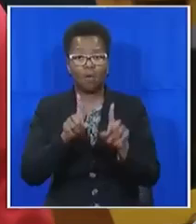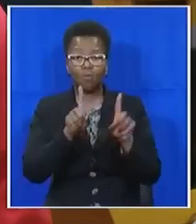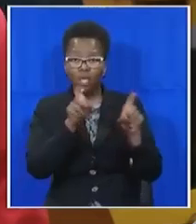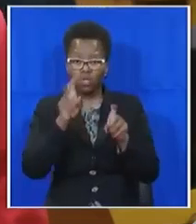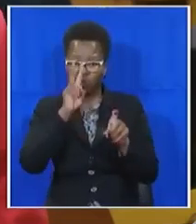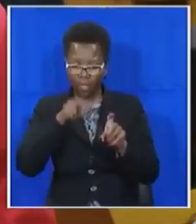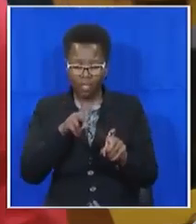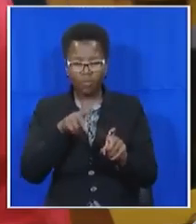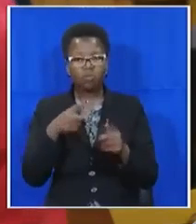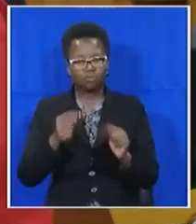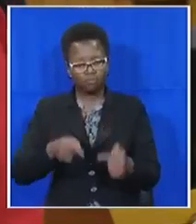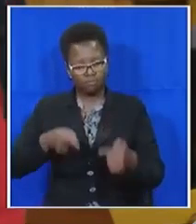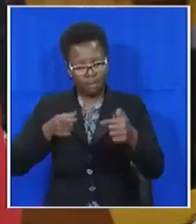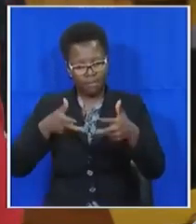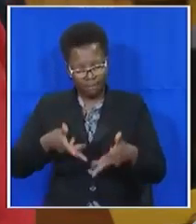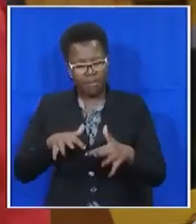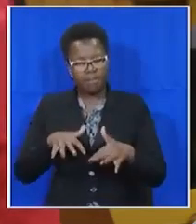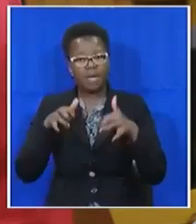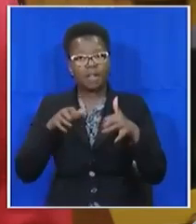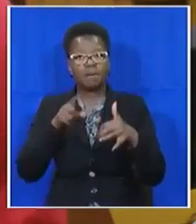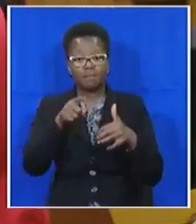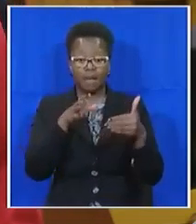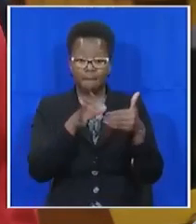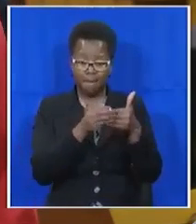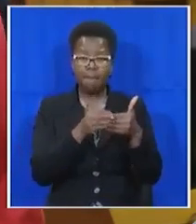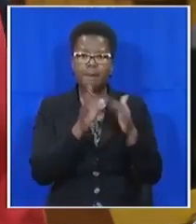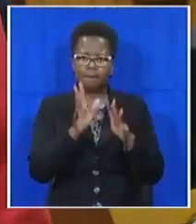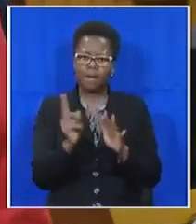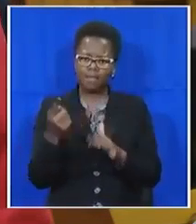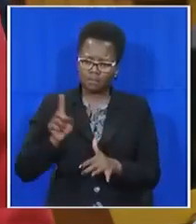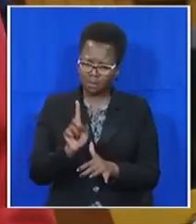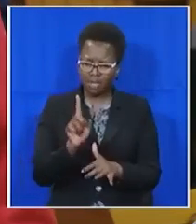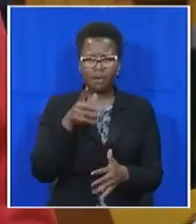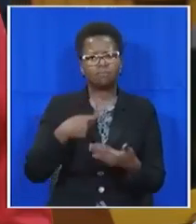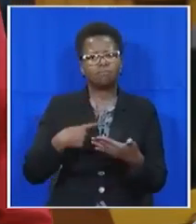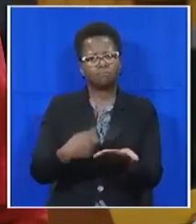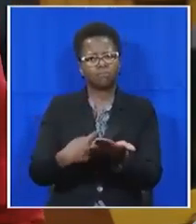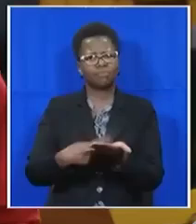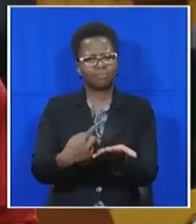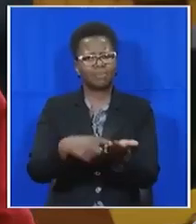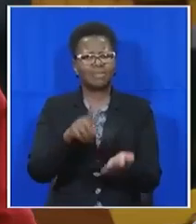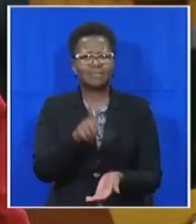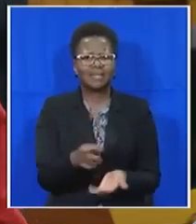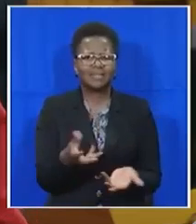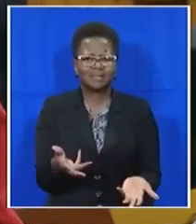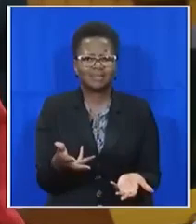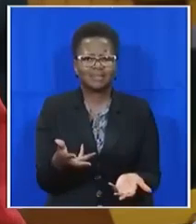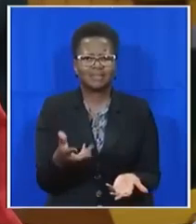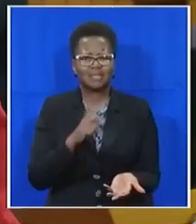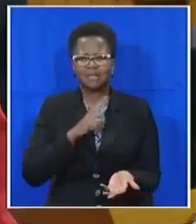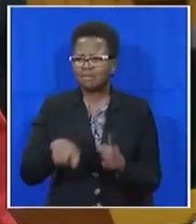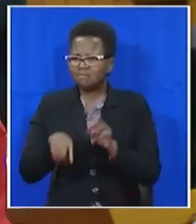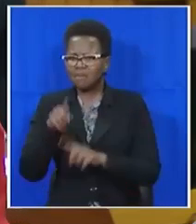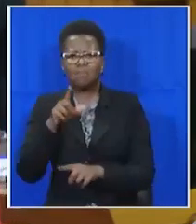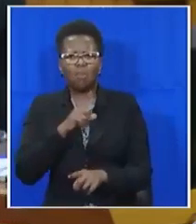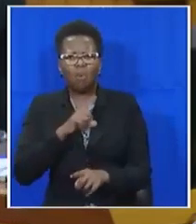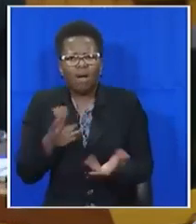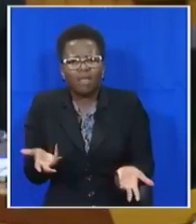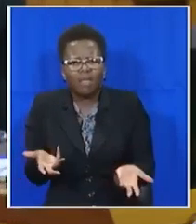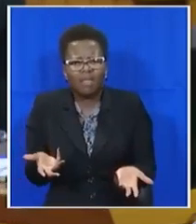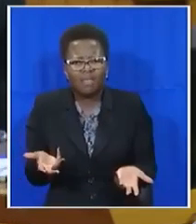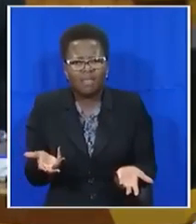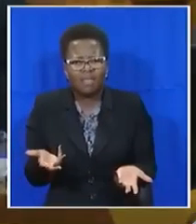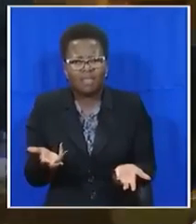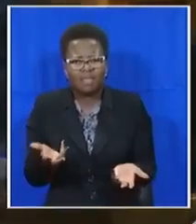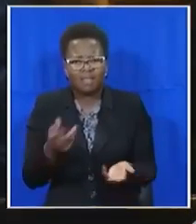be debated in the House, and a member legitimately must come and debate here. Honorable Member, Why take your do you seat. say he must leave the House for what particular purpose?